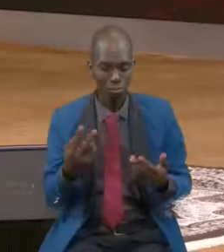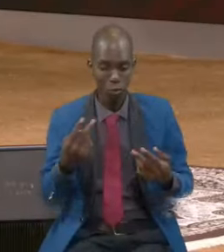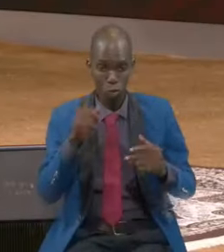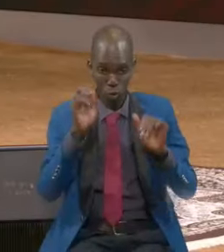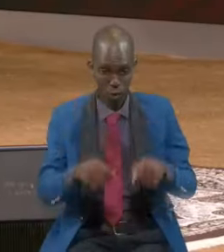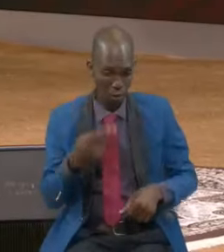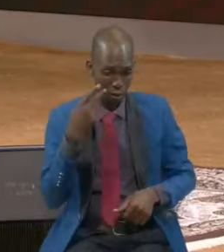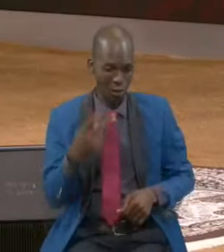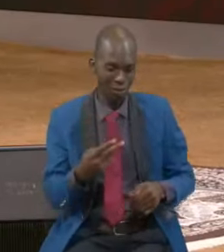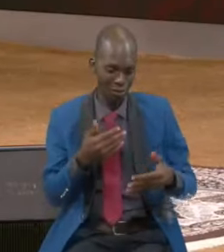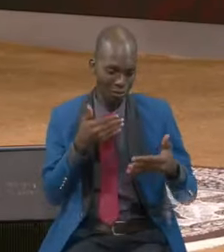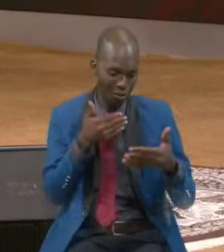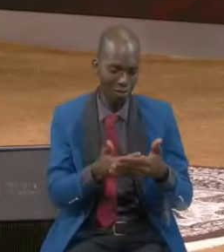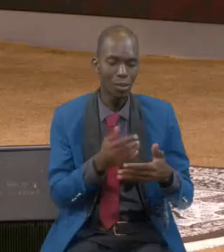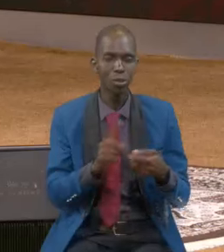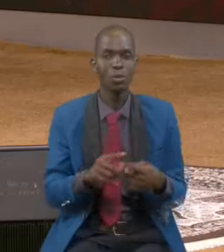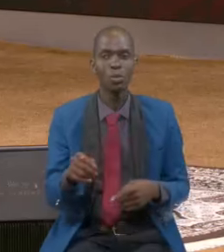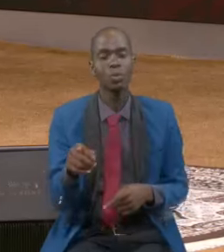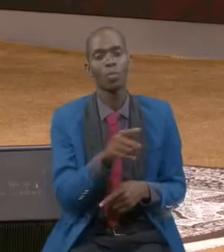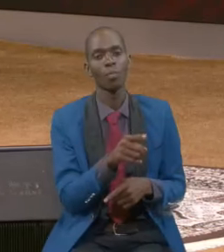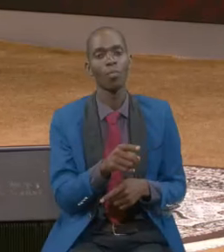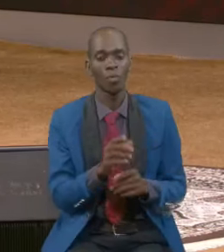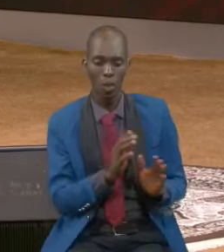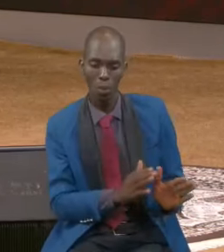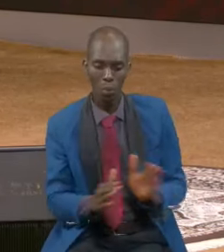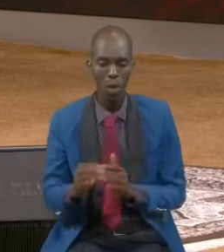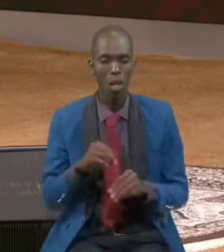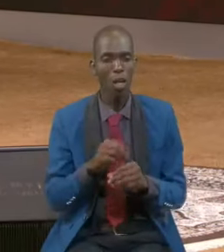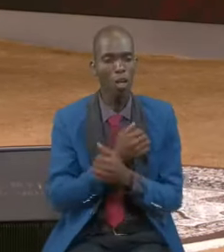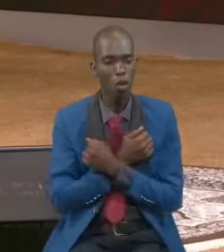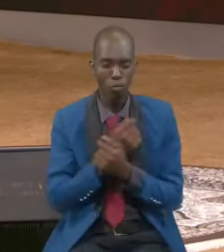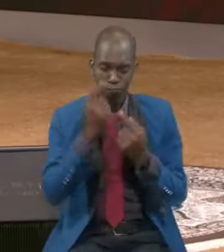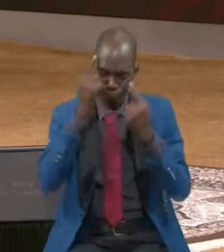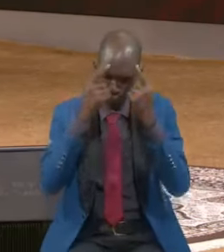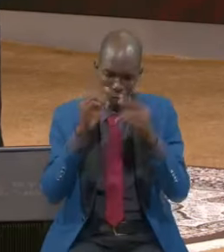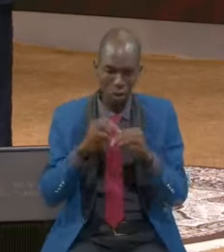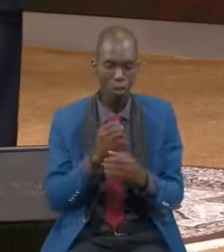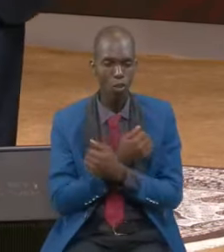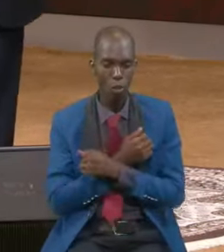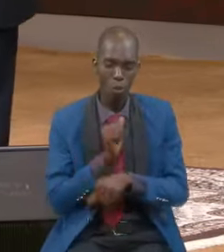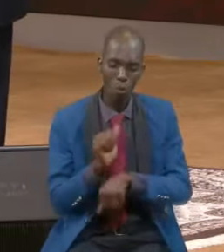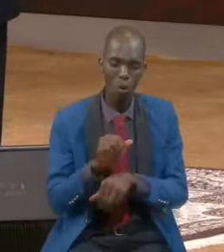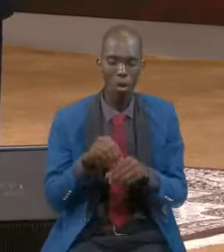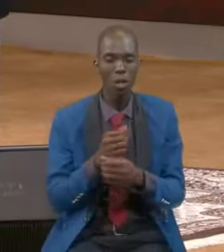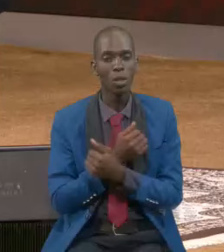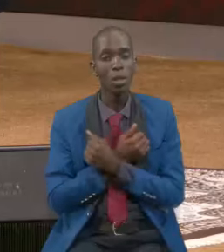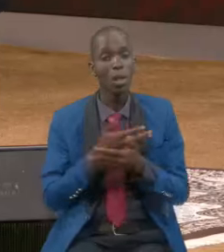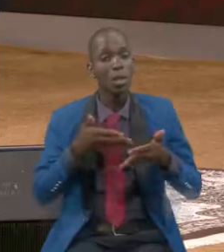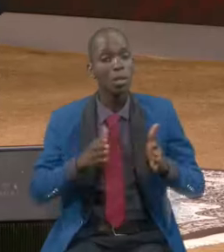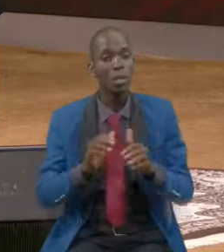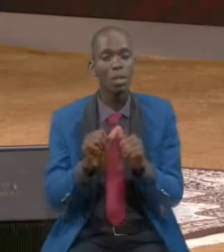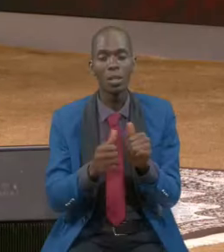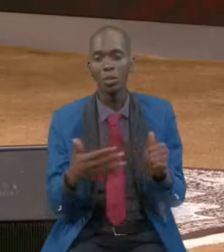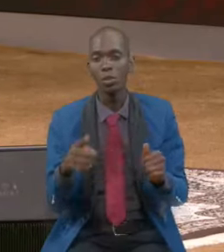you. Think in love, plan in love, operate in love. Let everything you do